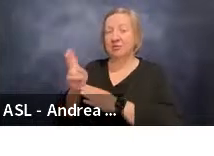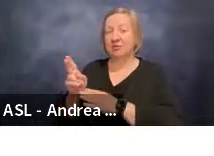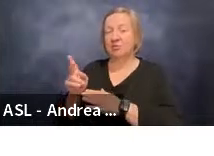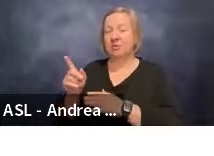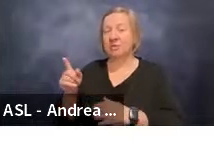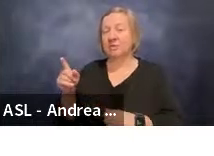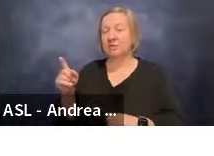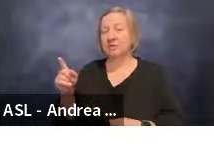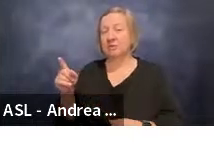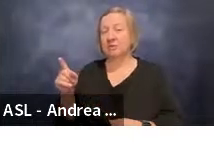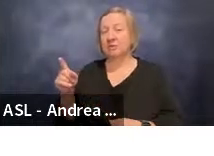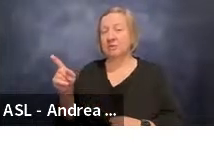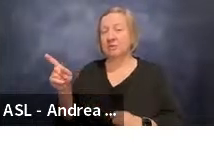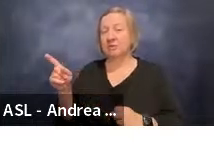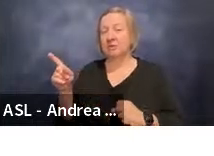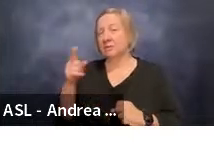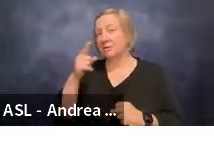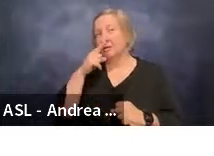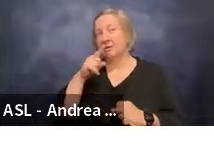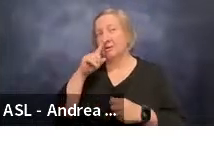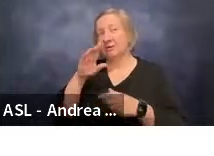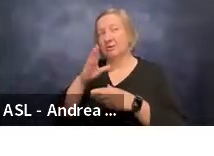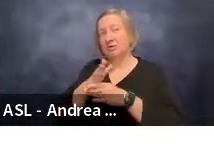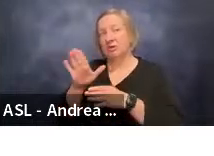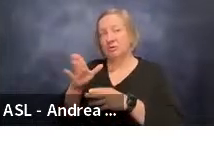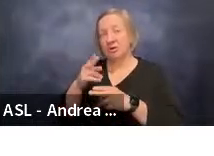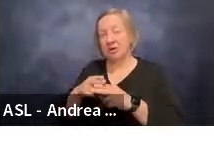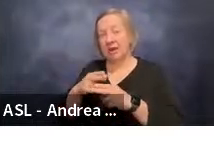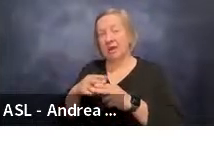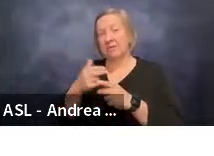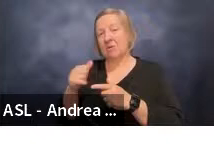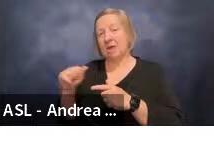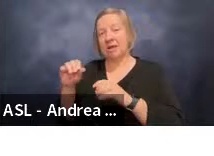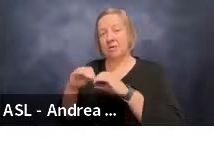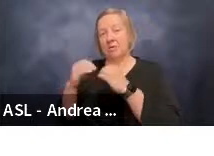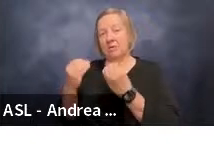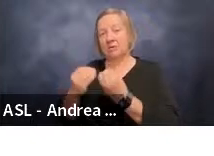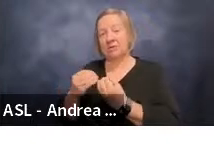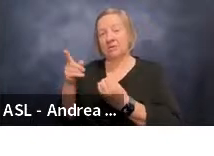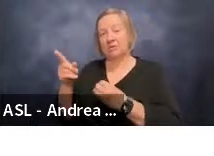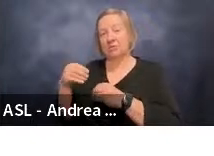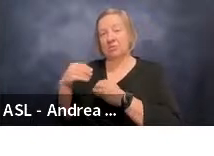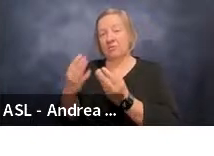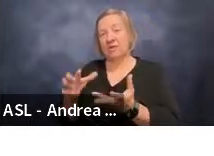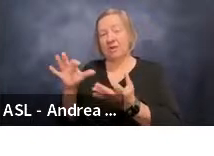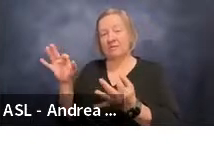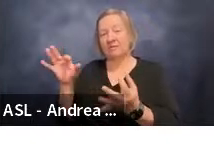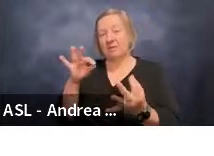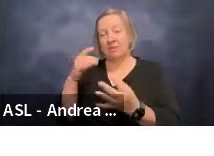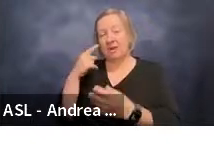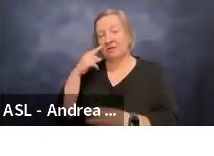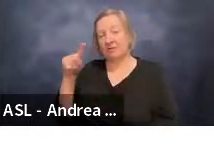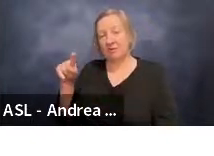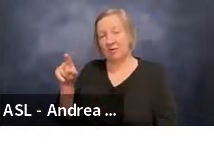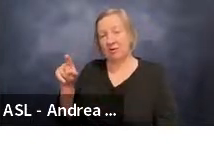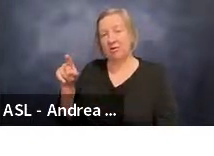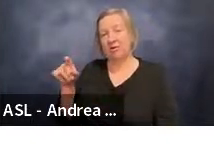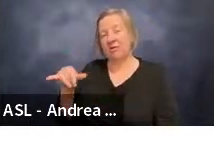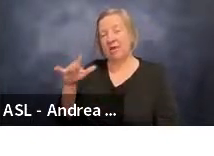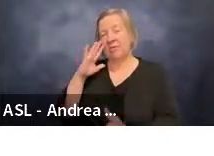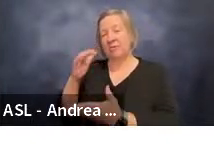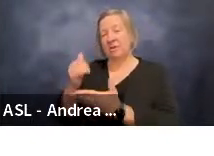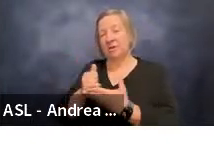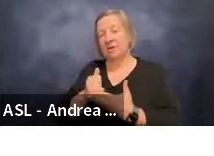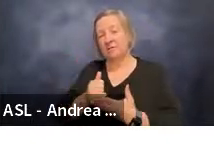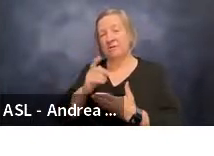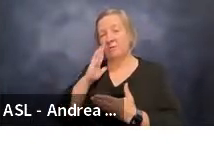could share your name and any organization you might be providing input on behalf of, that'd be helpful. And